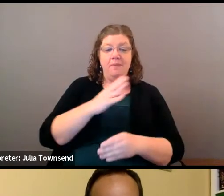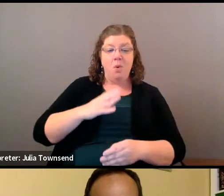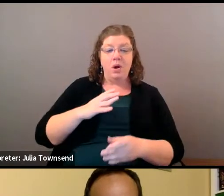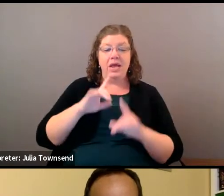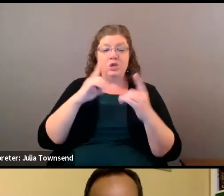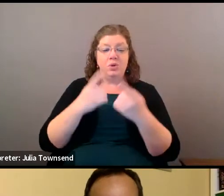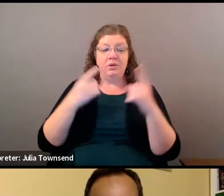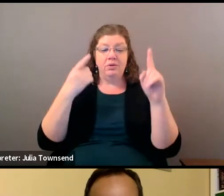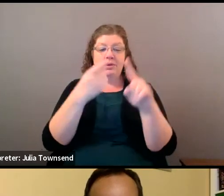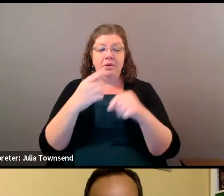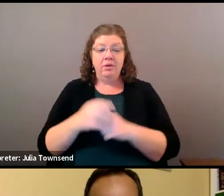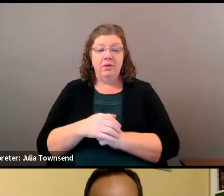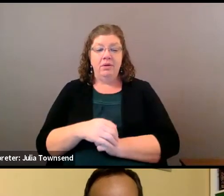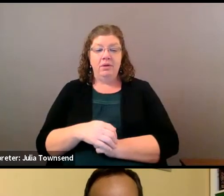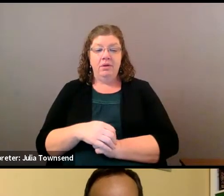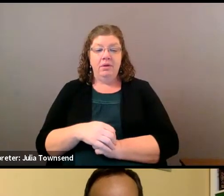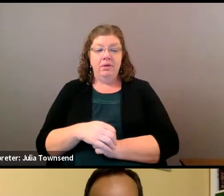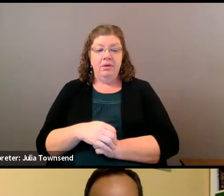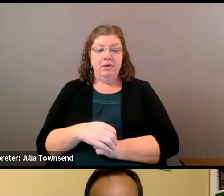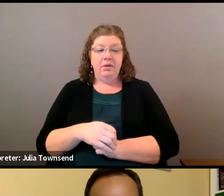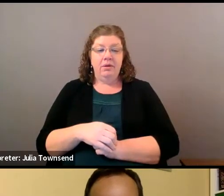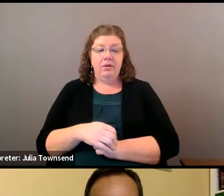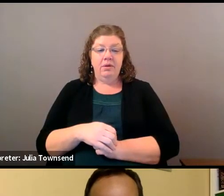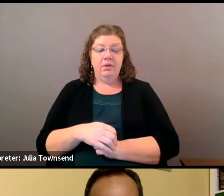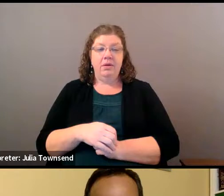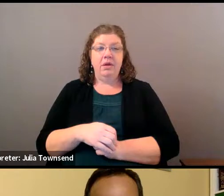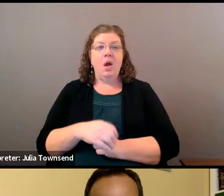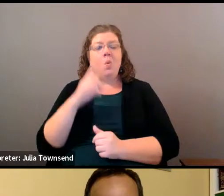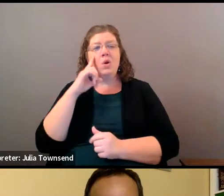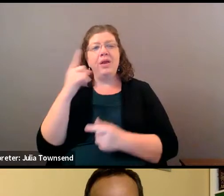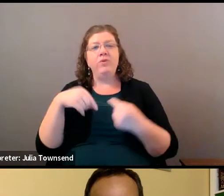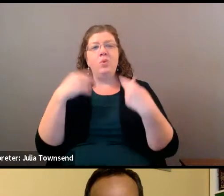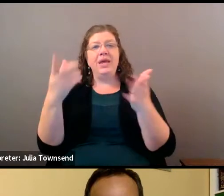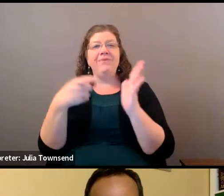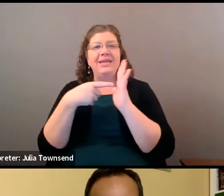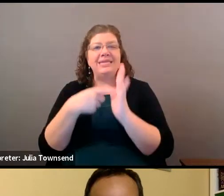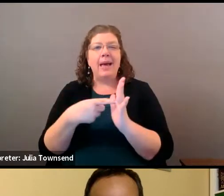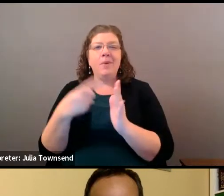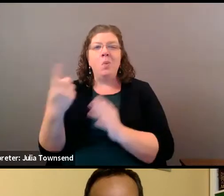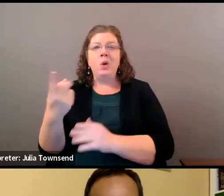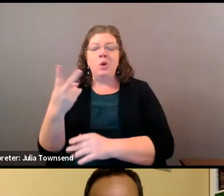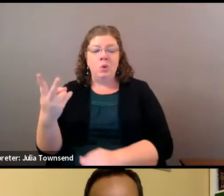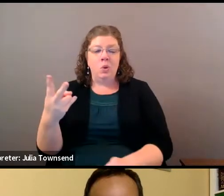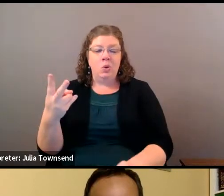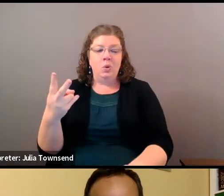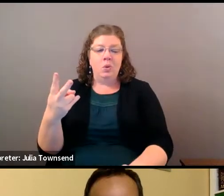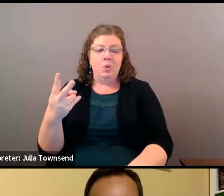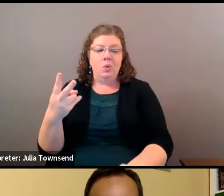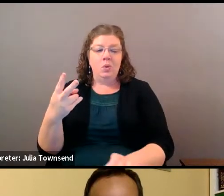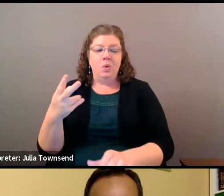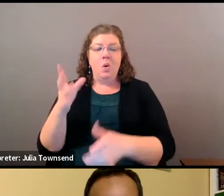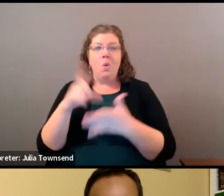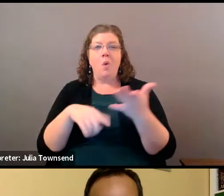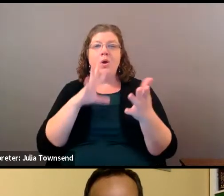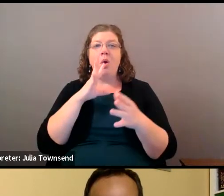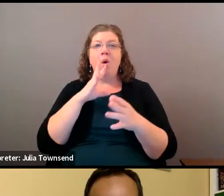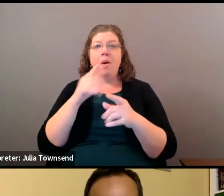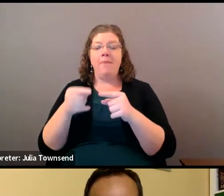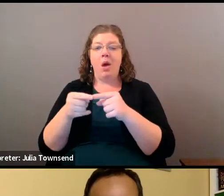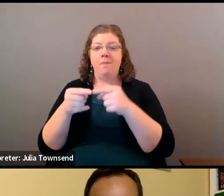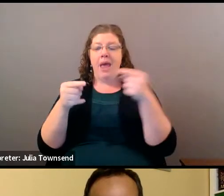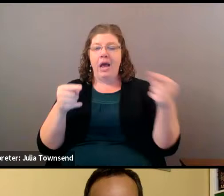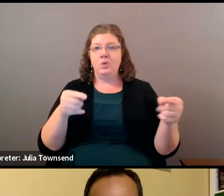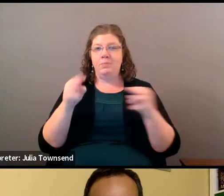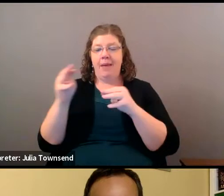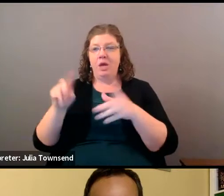just wonder if you could spend a moment giving an example or two about what, well, we kind of call it backwards mapping. In other words, you start where you